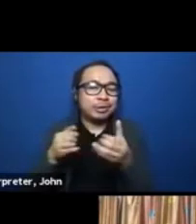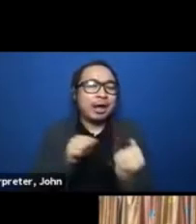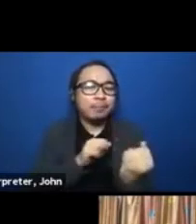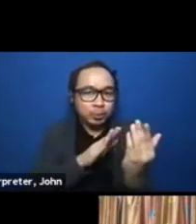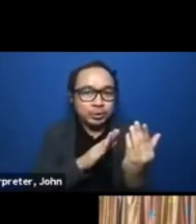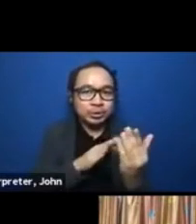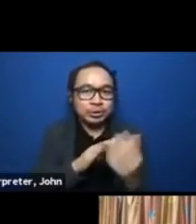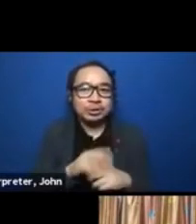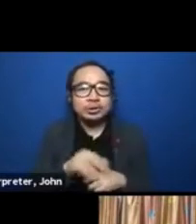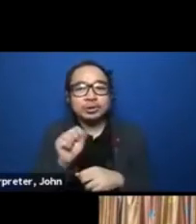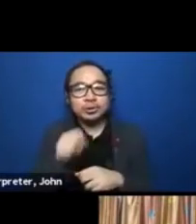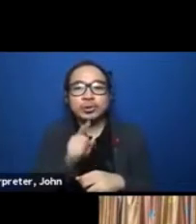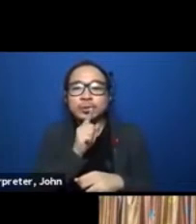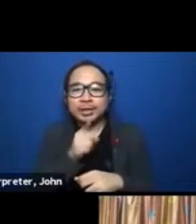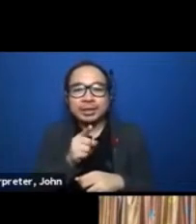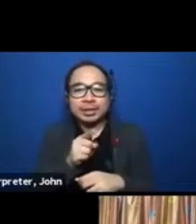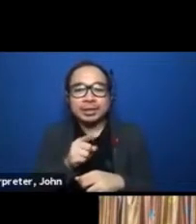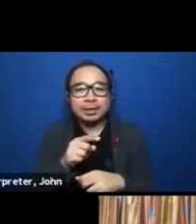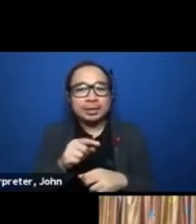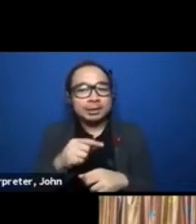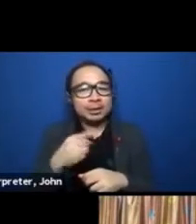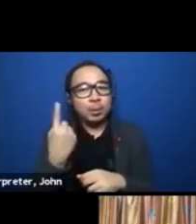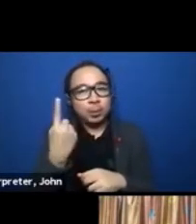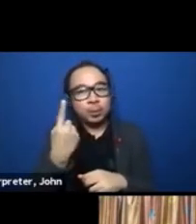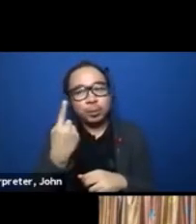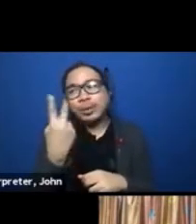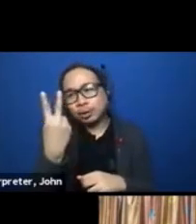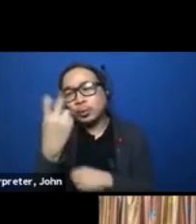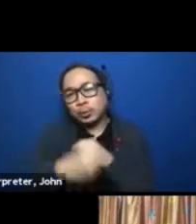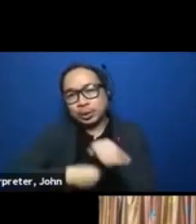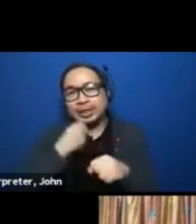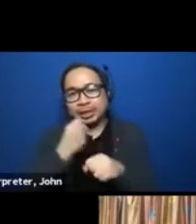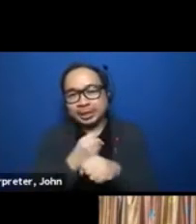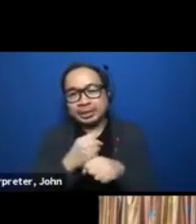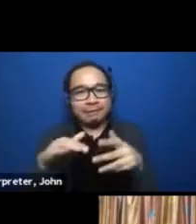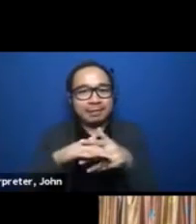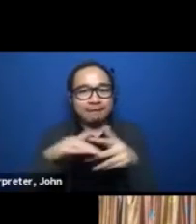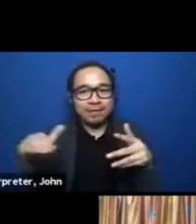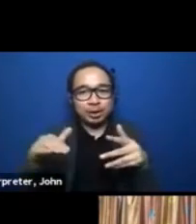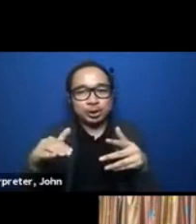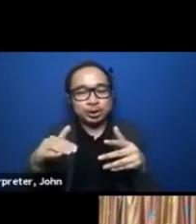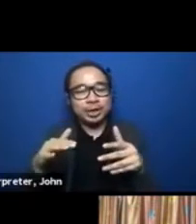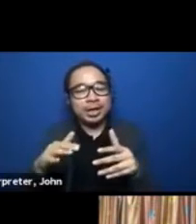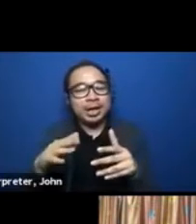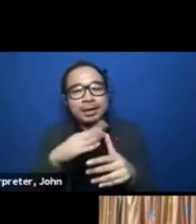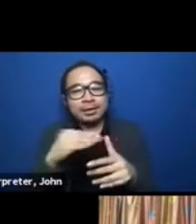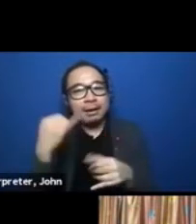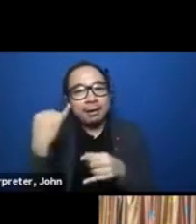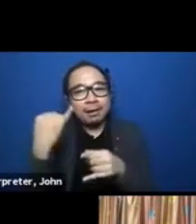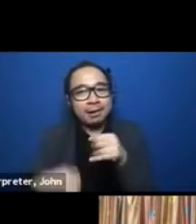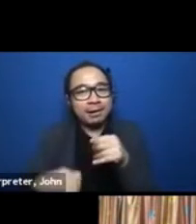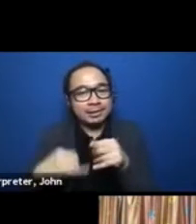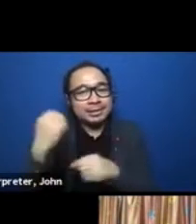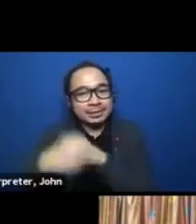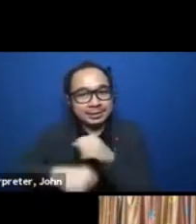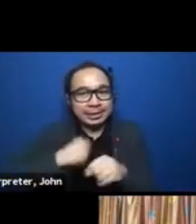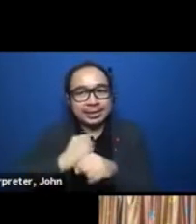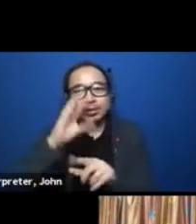3 years, 1 year, 2 year intervention, and the last year, the 6 months of last year,